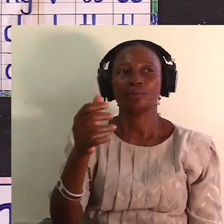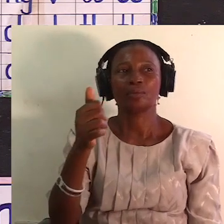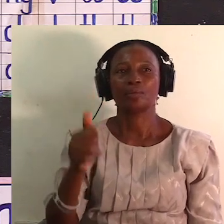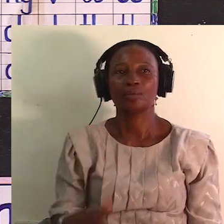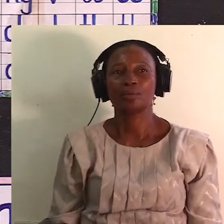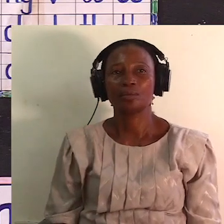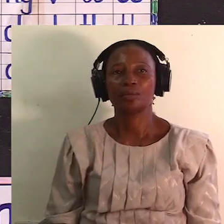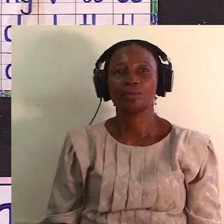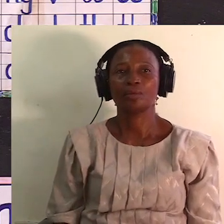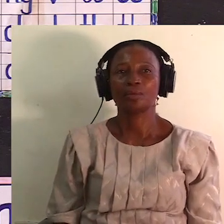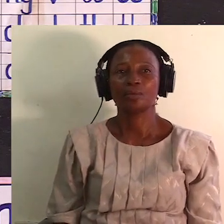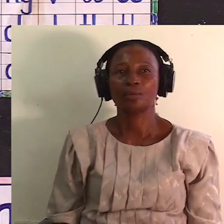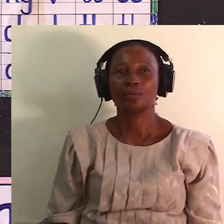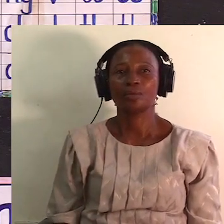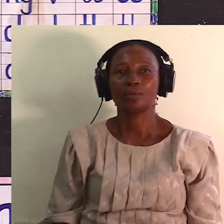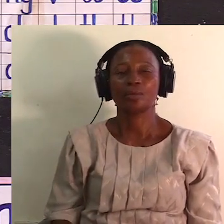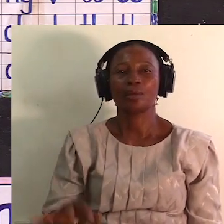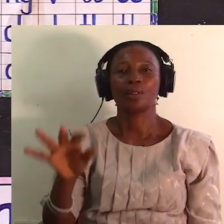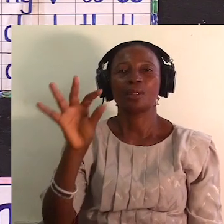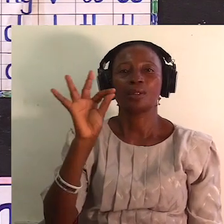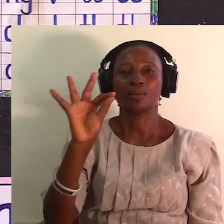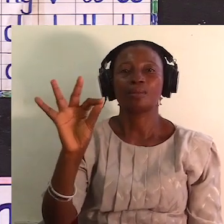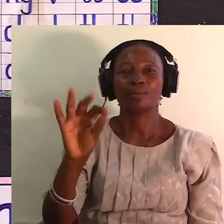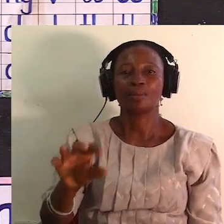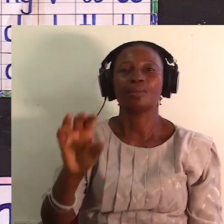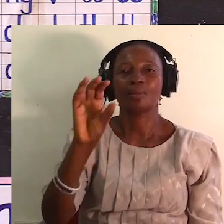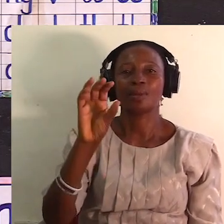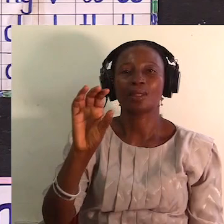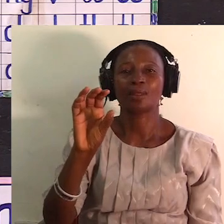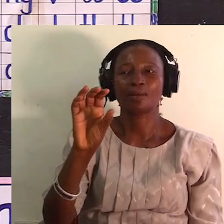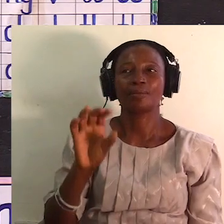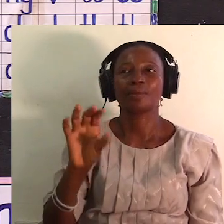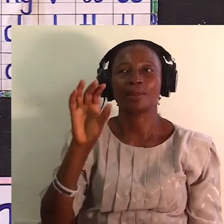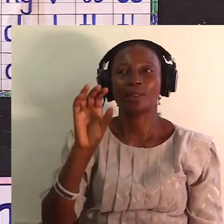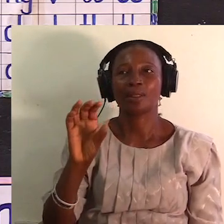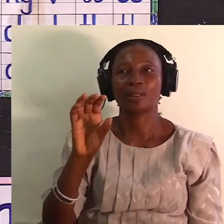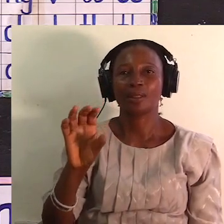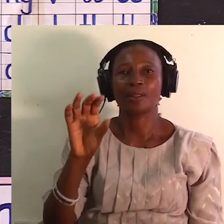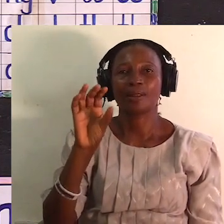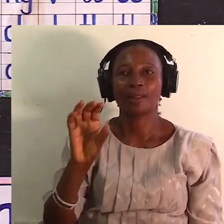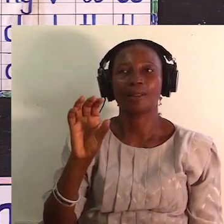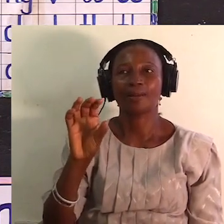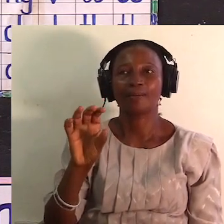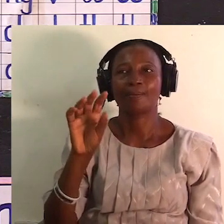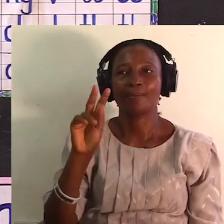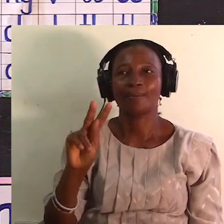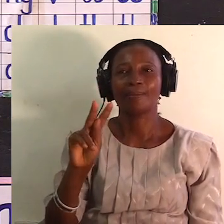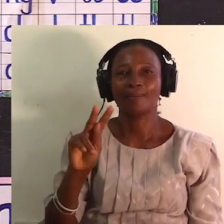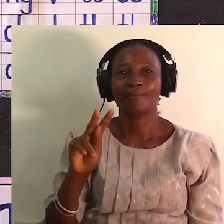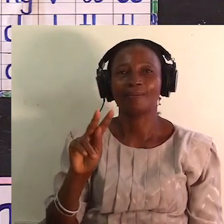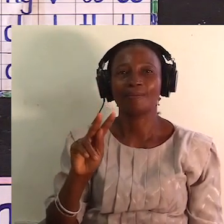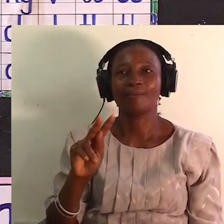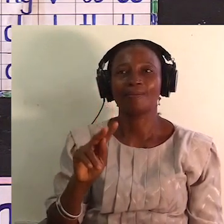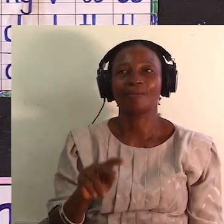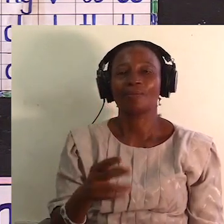Very good. Let's take it. He said the k sound. So the k, they are two married, they